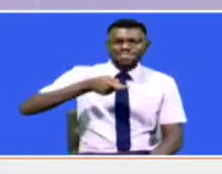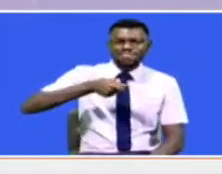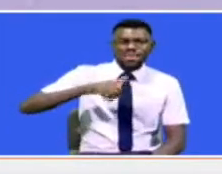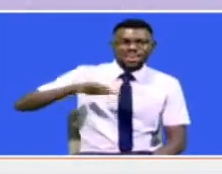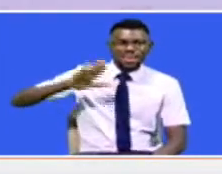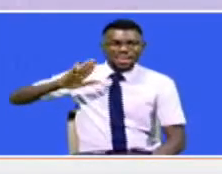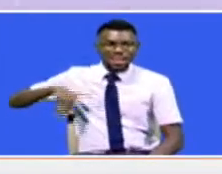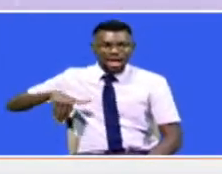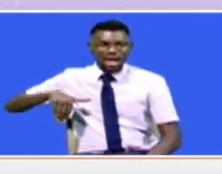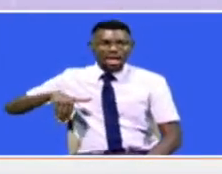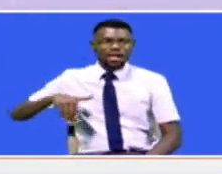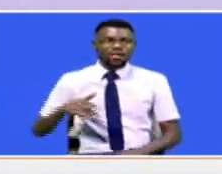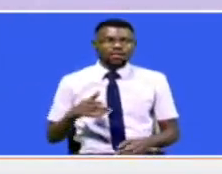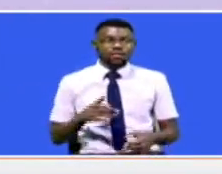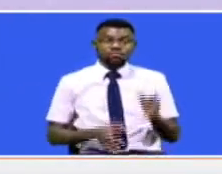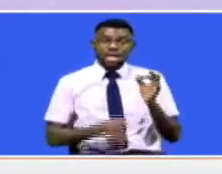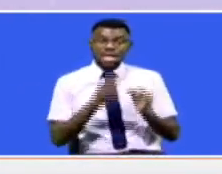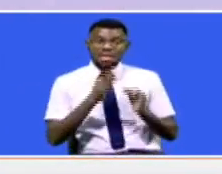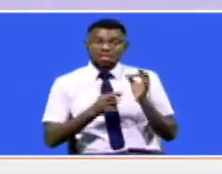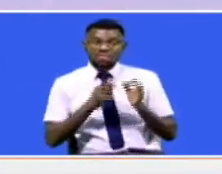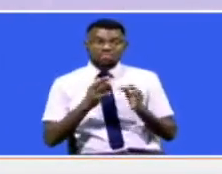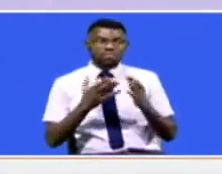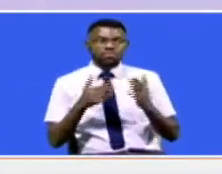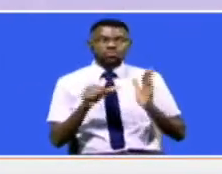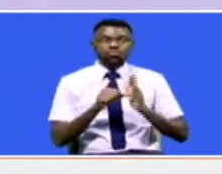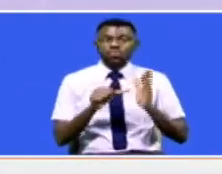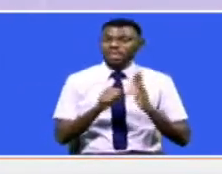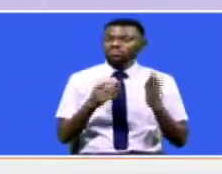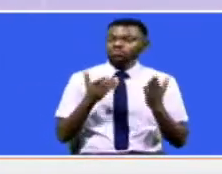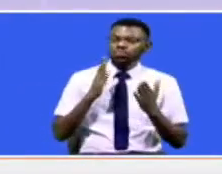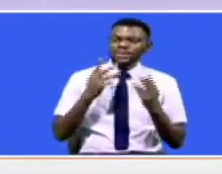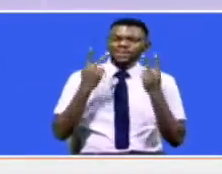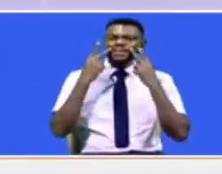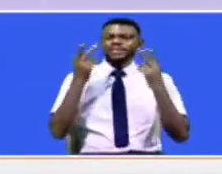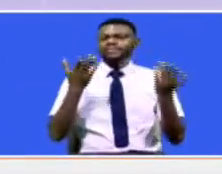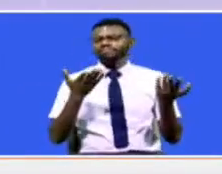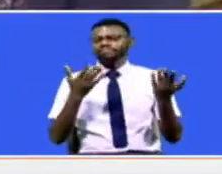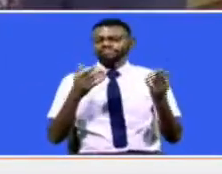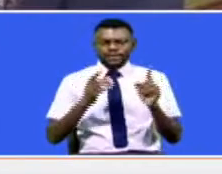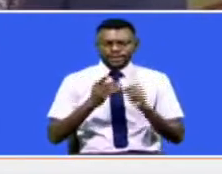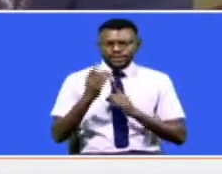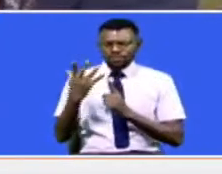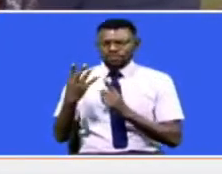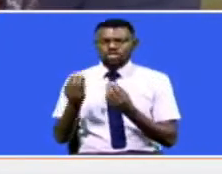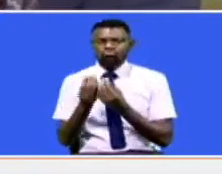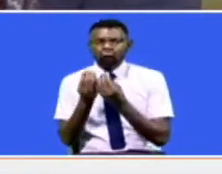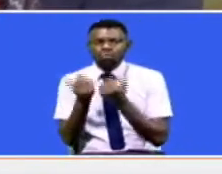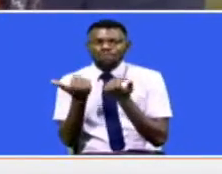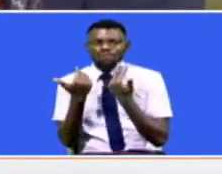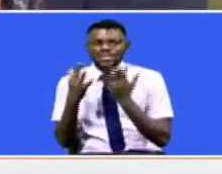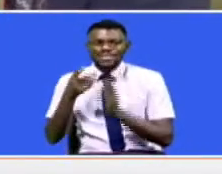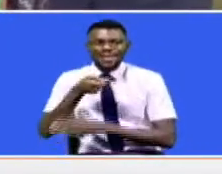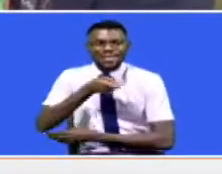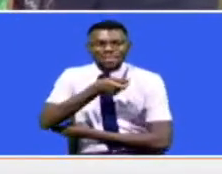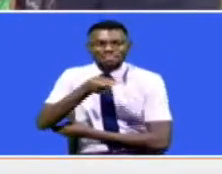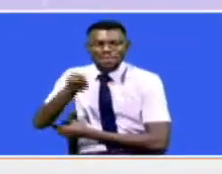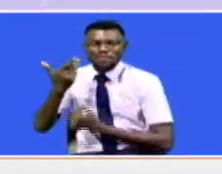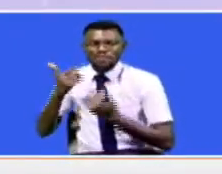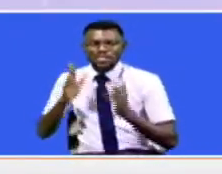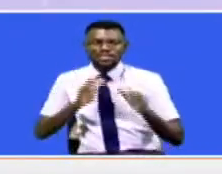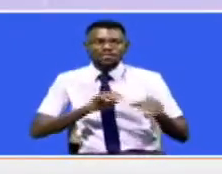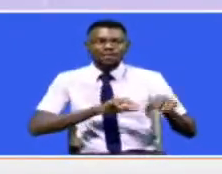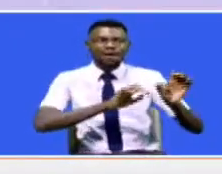if it follows like the way you have put it, then we'll work backwards. Yes. So that by 5th we pay the farmers. I think, CEO, the way you need to frame